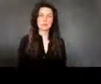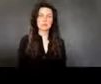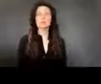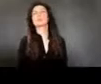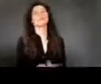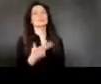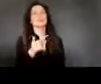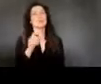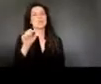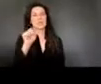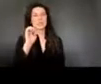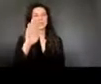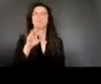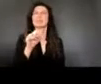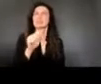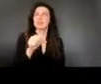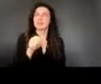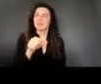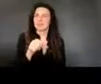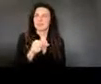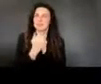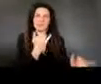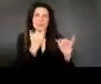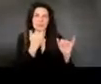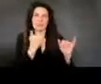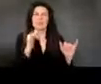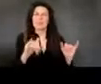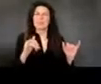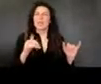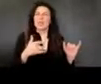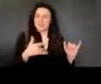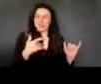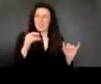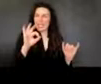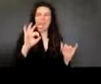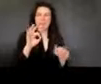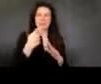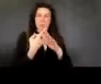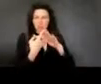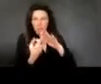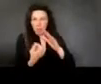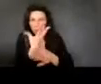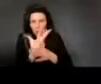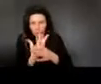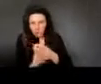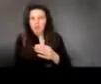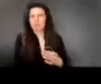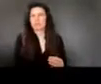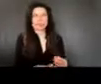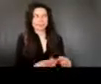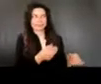I can definitely speak to the sense of disappearing for sure. It resonated what you said just